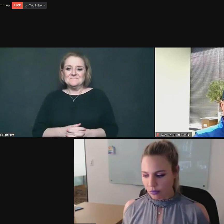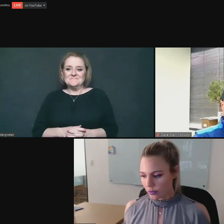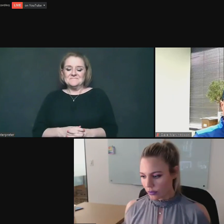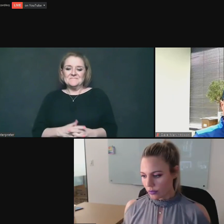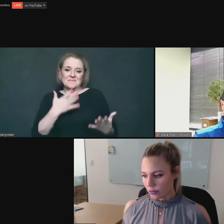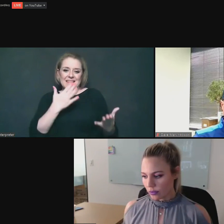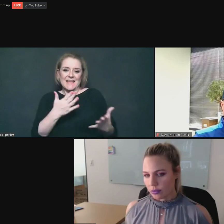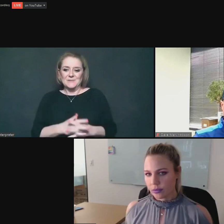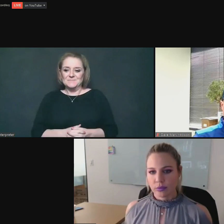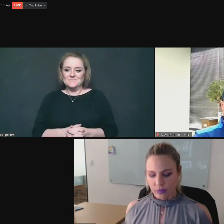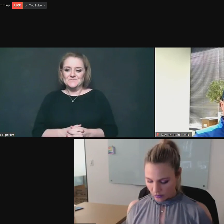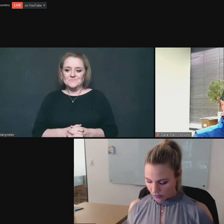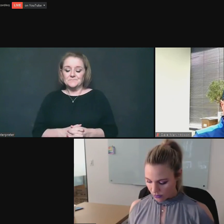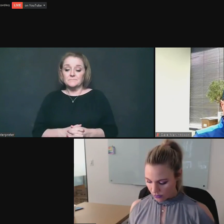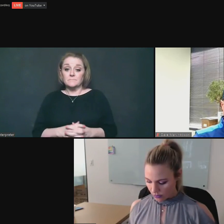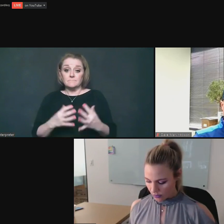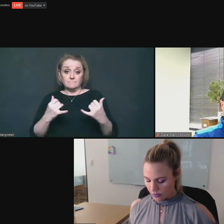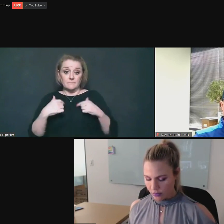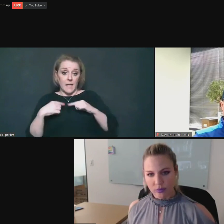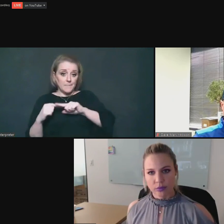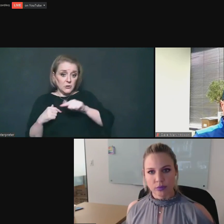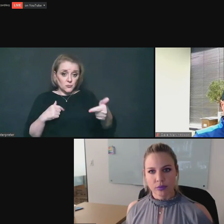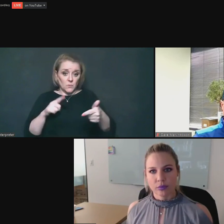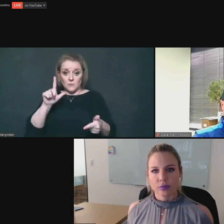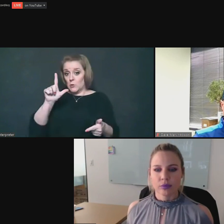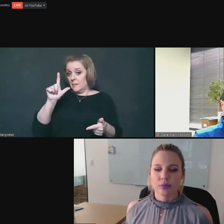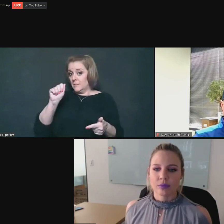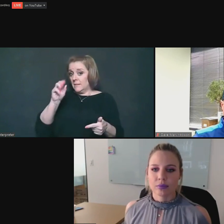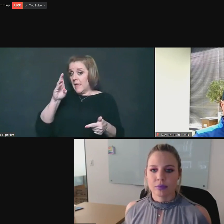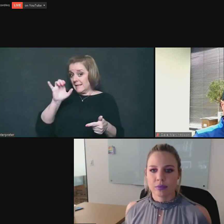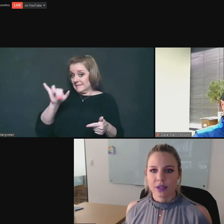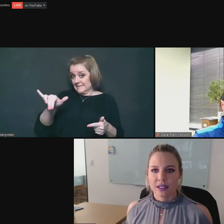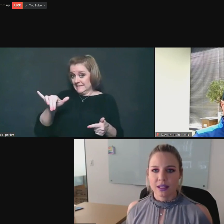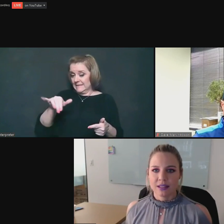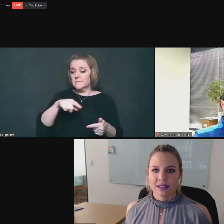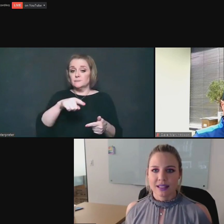Thank you. I'll turn it over to Lacey for Q&A.